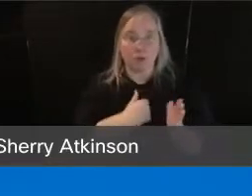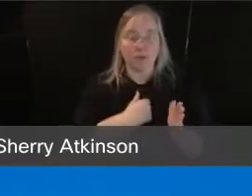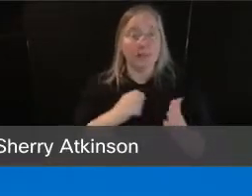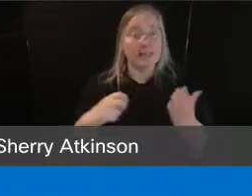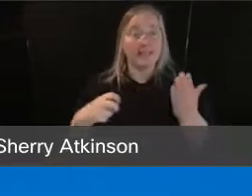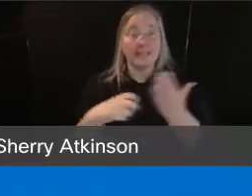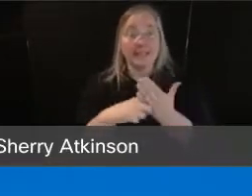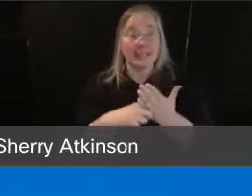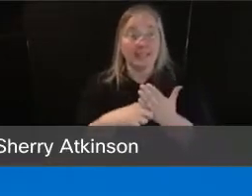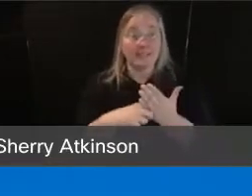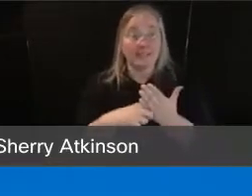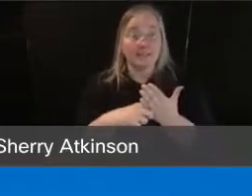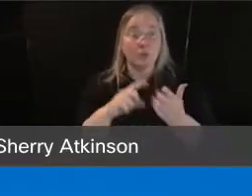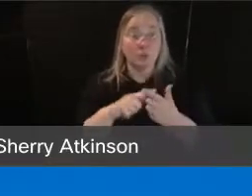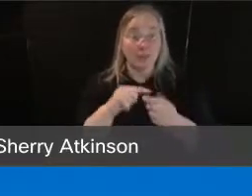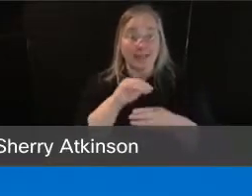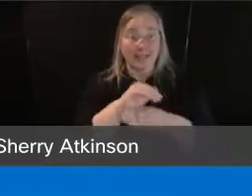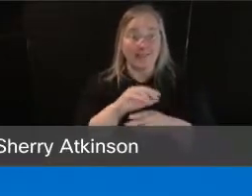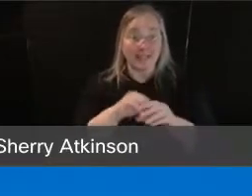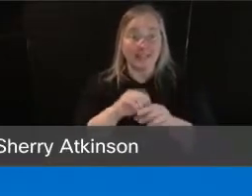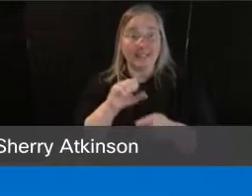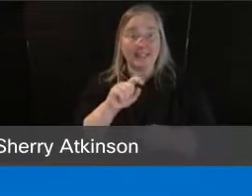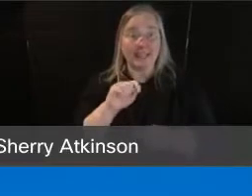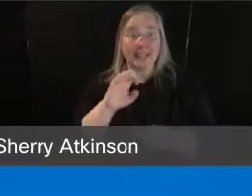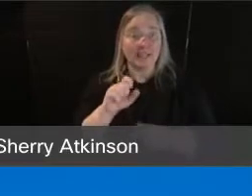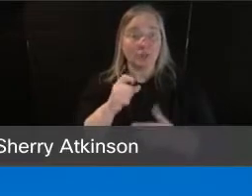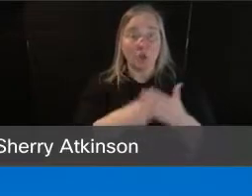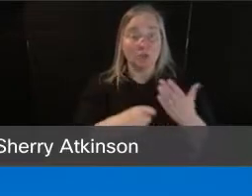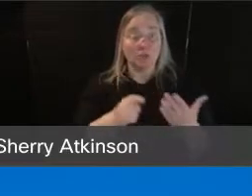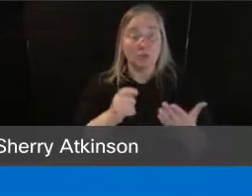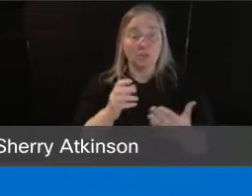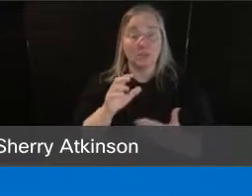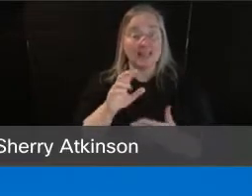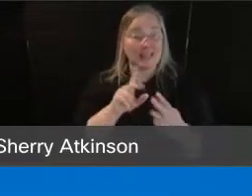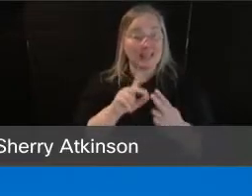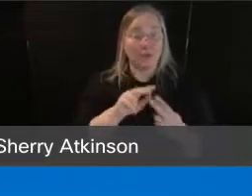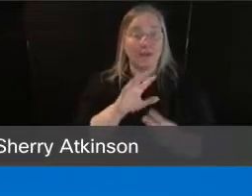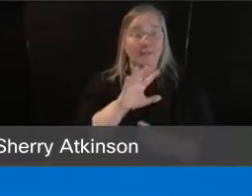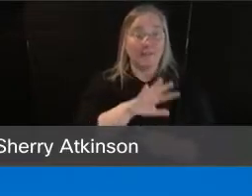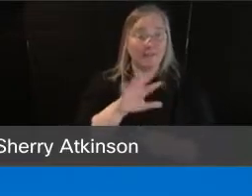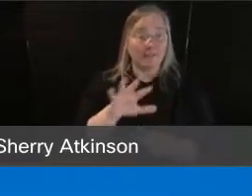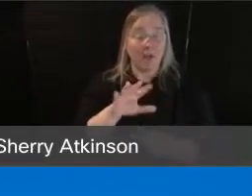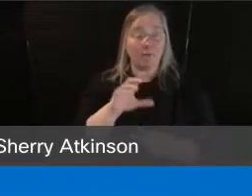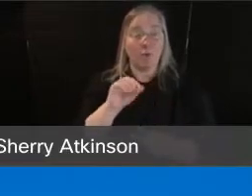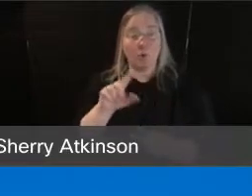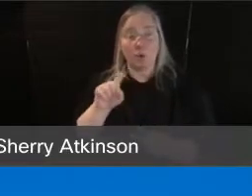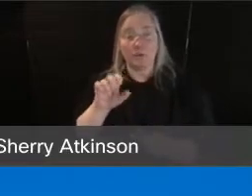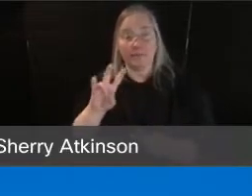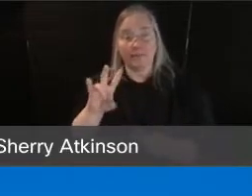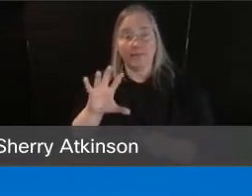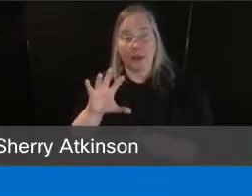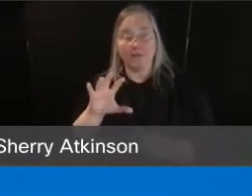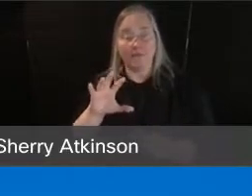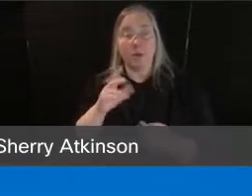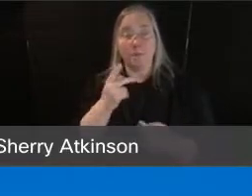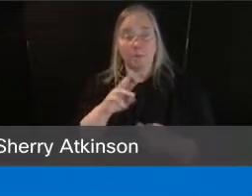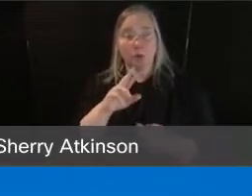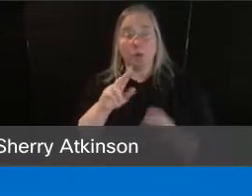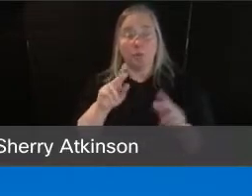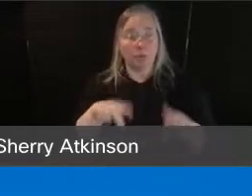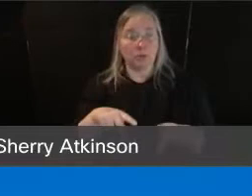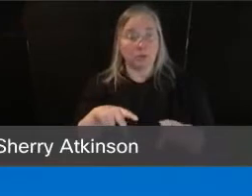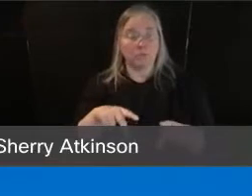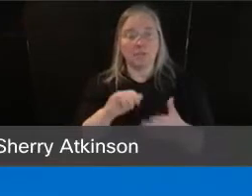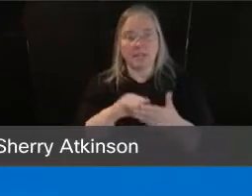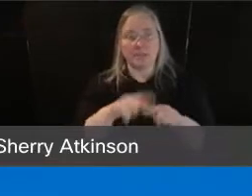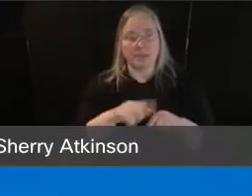to the Evening in the Stacks are $55 or $175 per person. It's based on the experience level, or